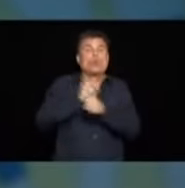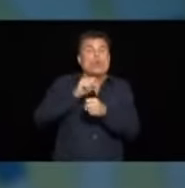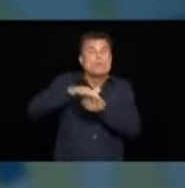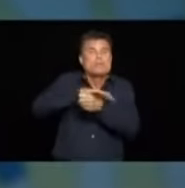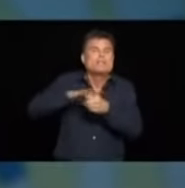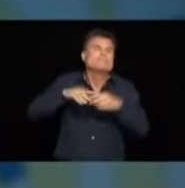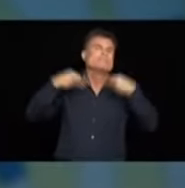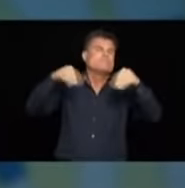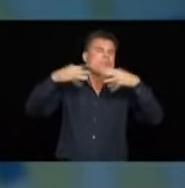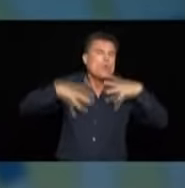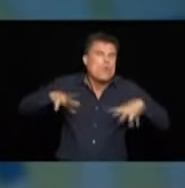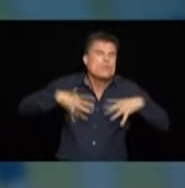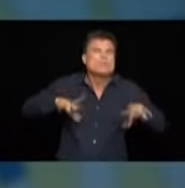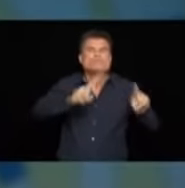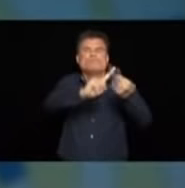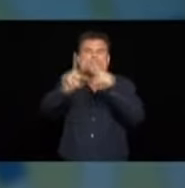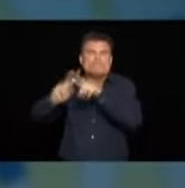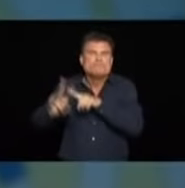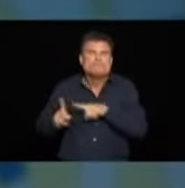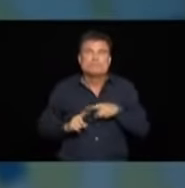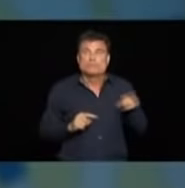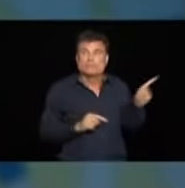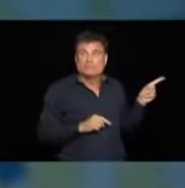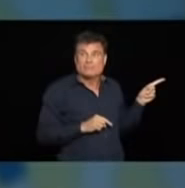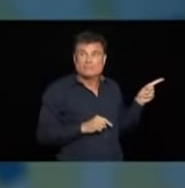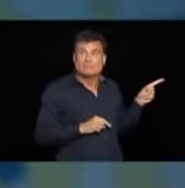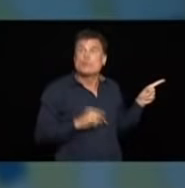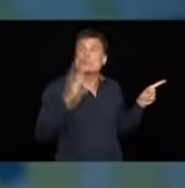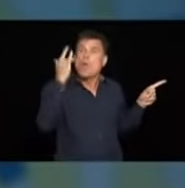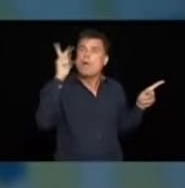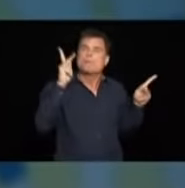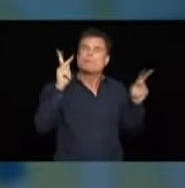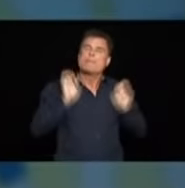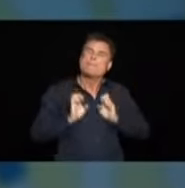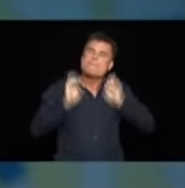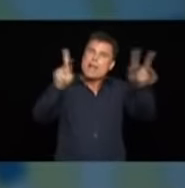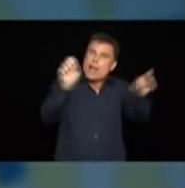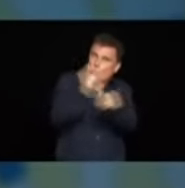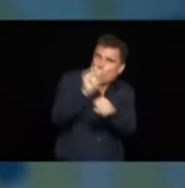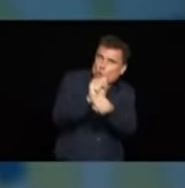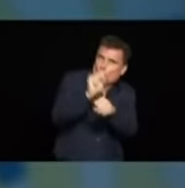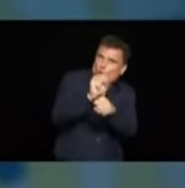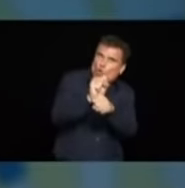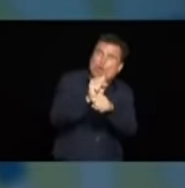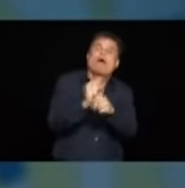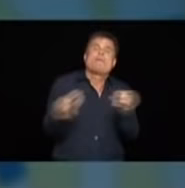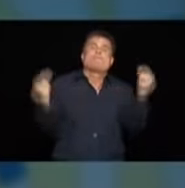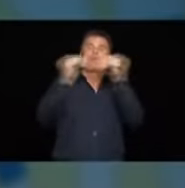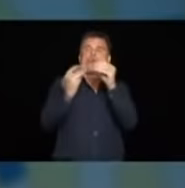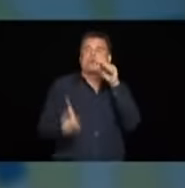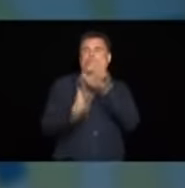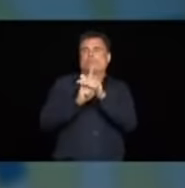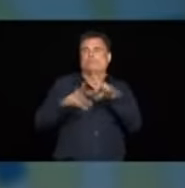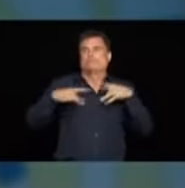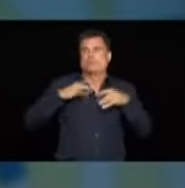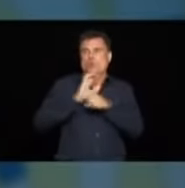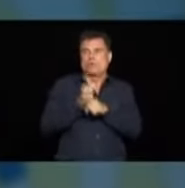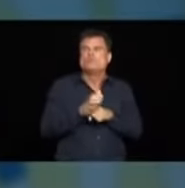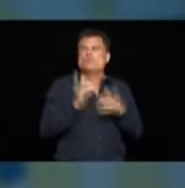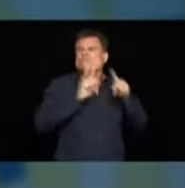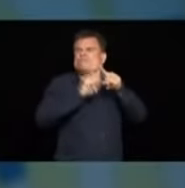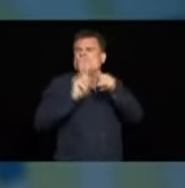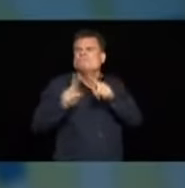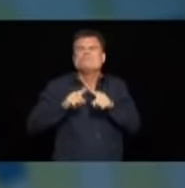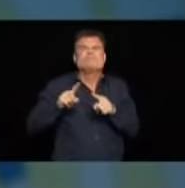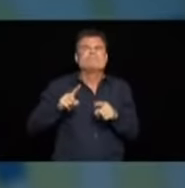age adults that there are exposure events that are happening in workplaces. And as I mentioned, these are a variety of workplaces. We've had